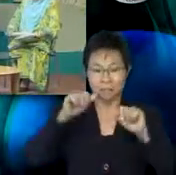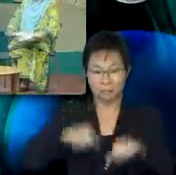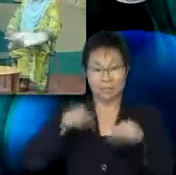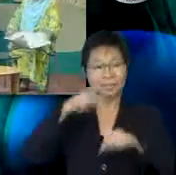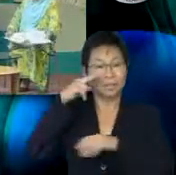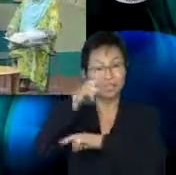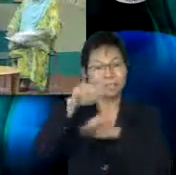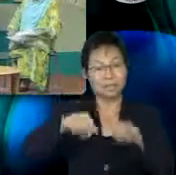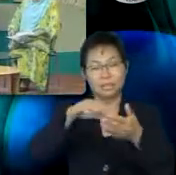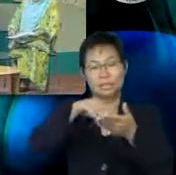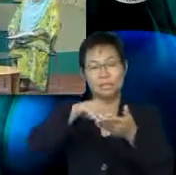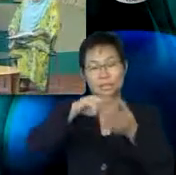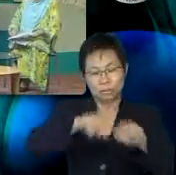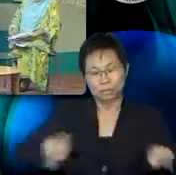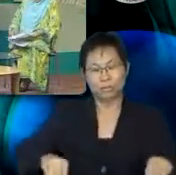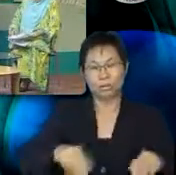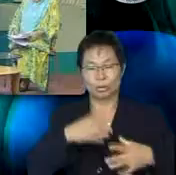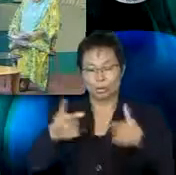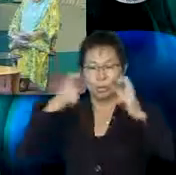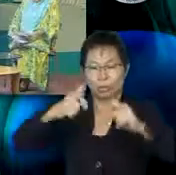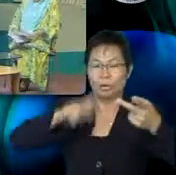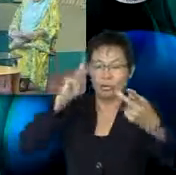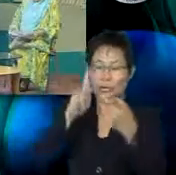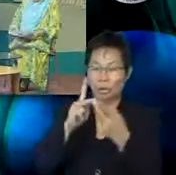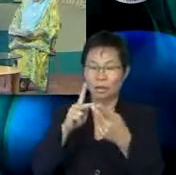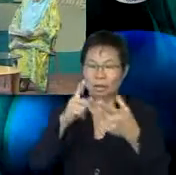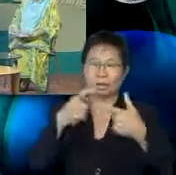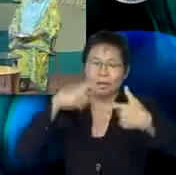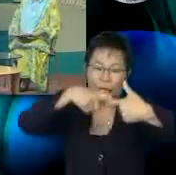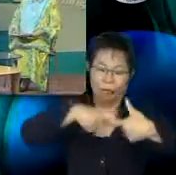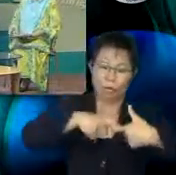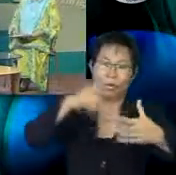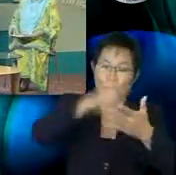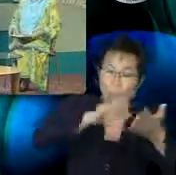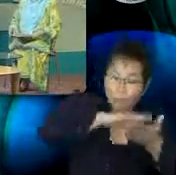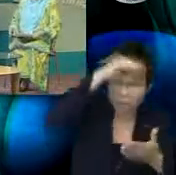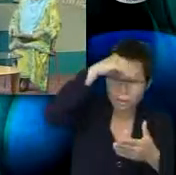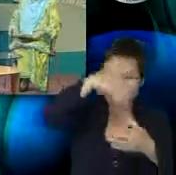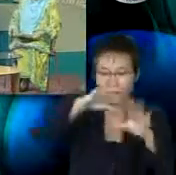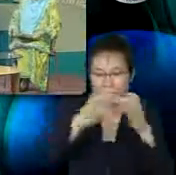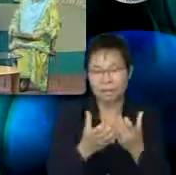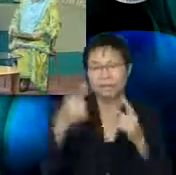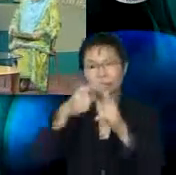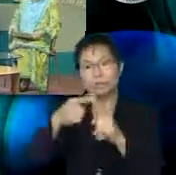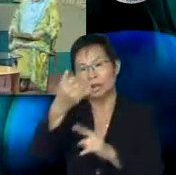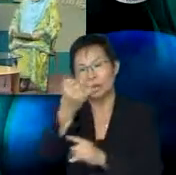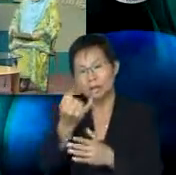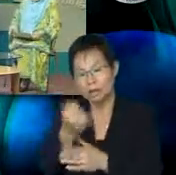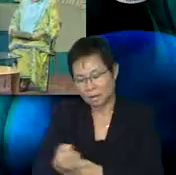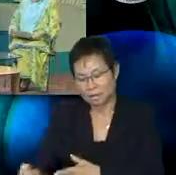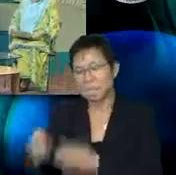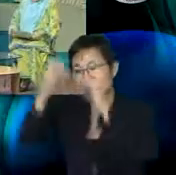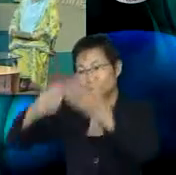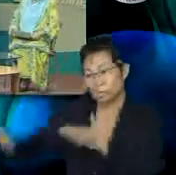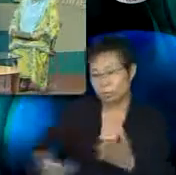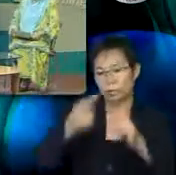see that the students can quickly relate what they are learning in class to the items that the teacher